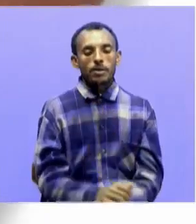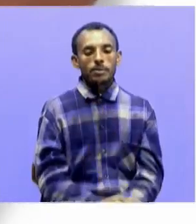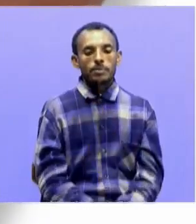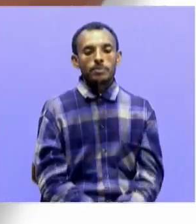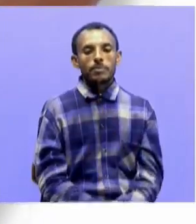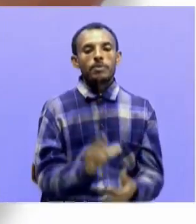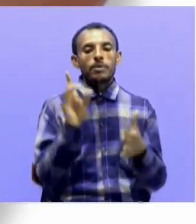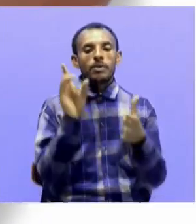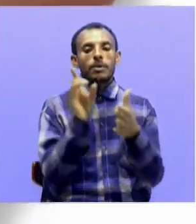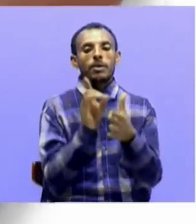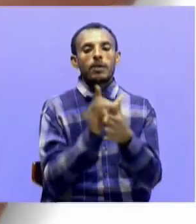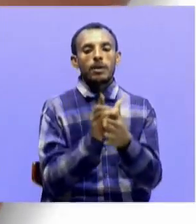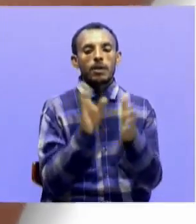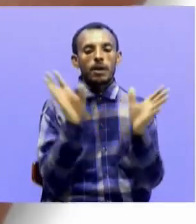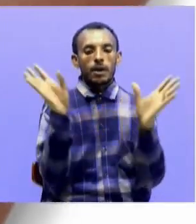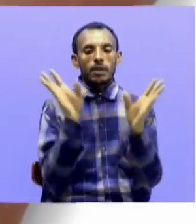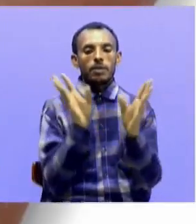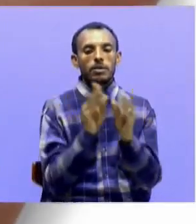data set.